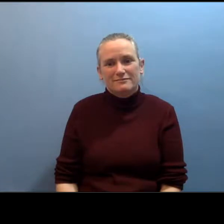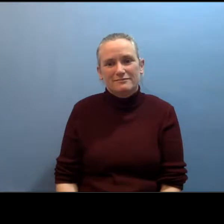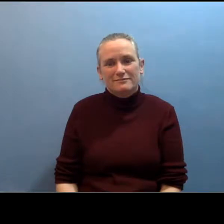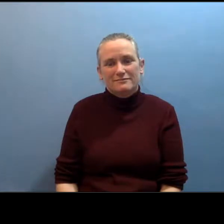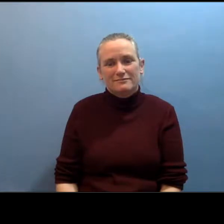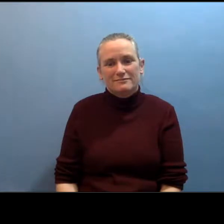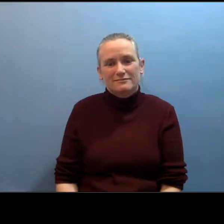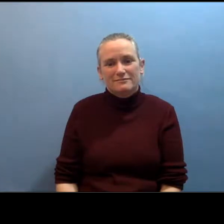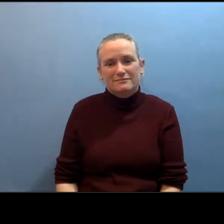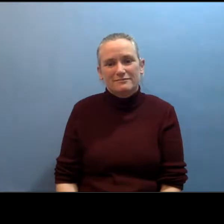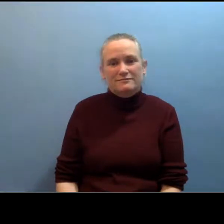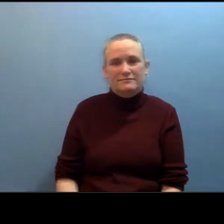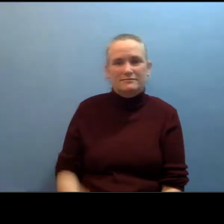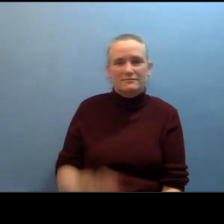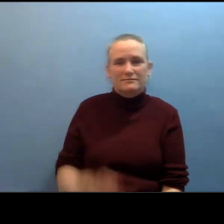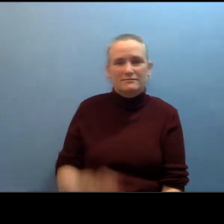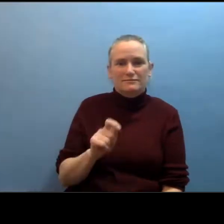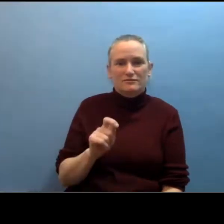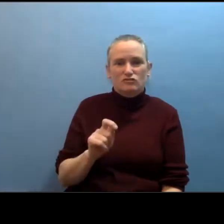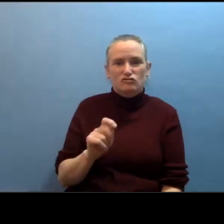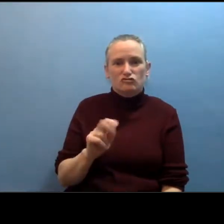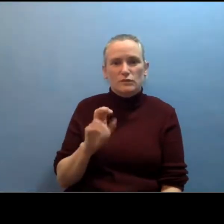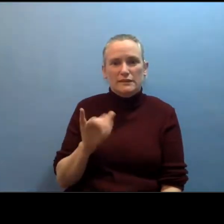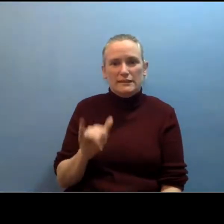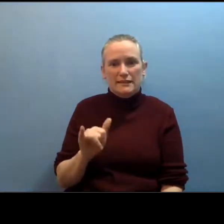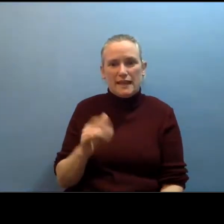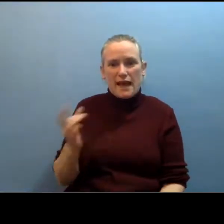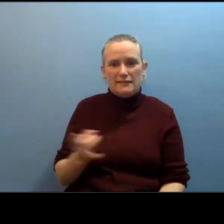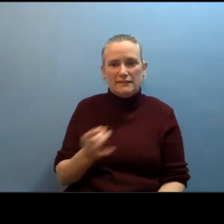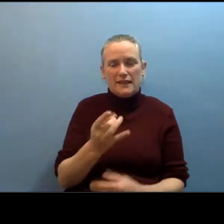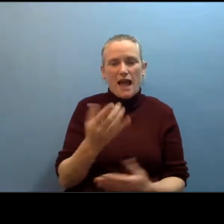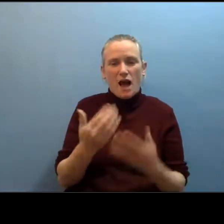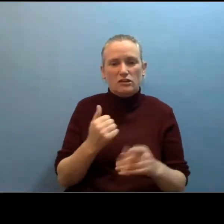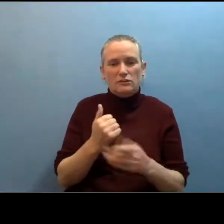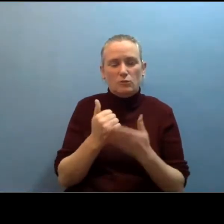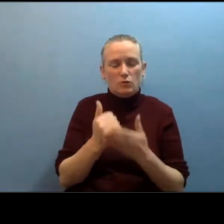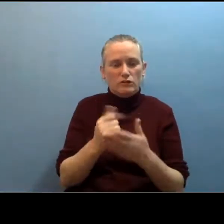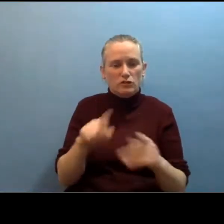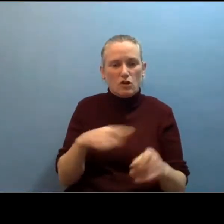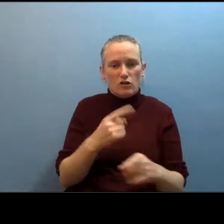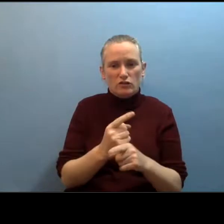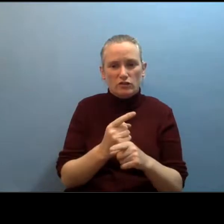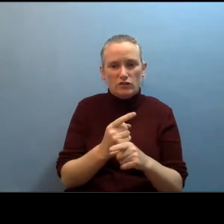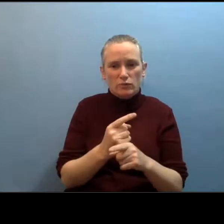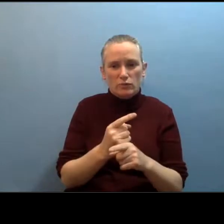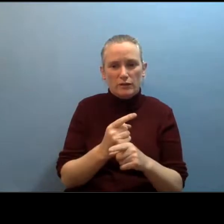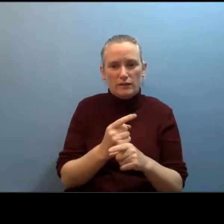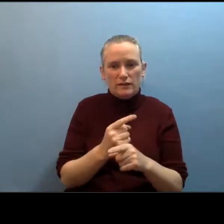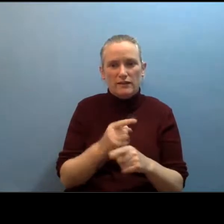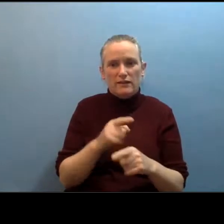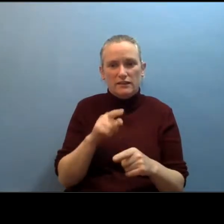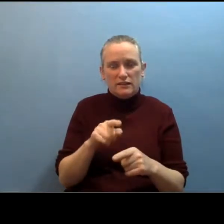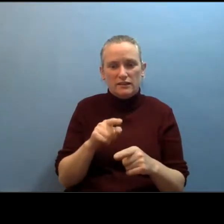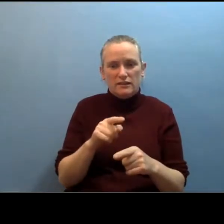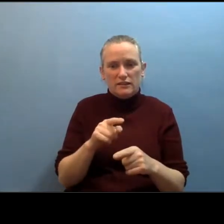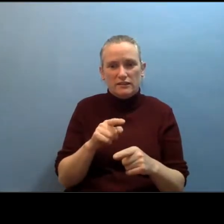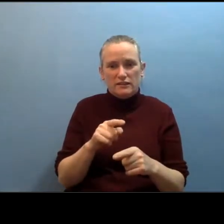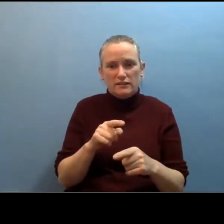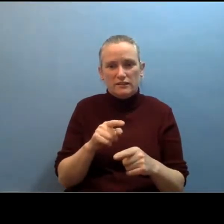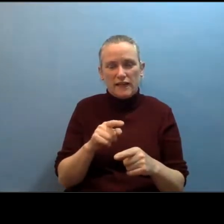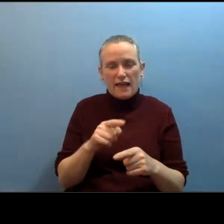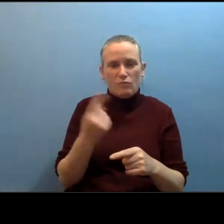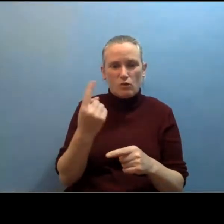Trudy is asking how to support her daughter dealing with an increase in her anxiety when she's dealing with an intimidating